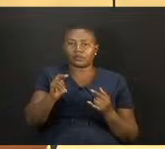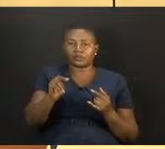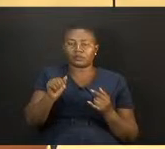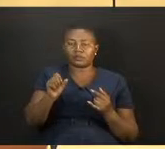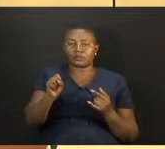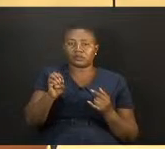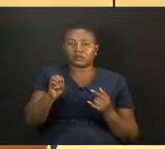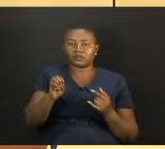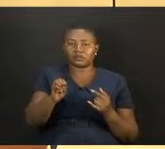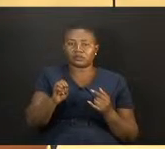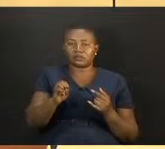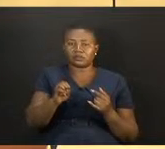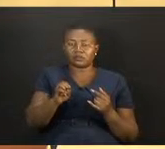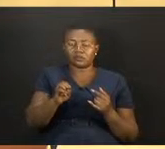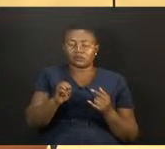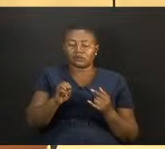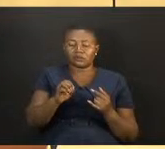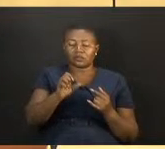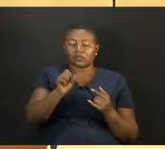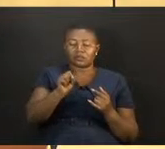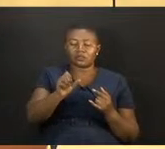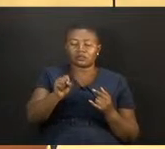VI, Asunafo,